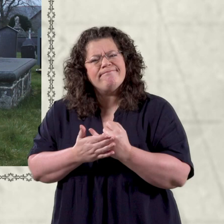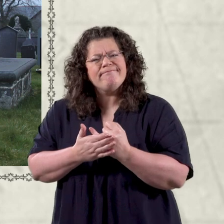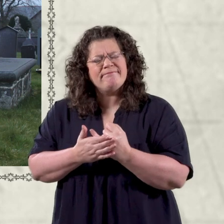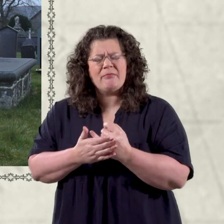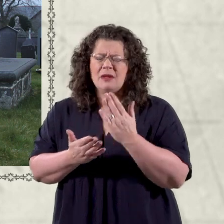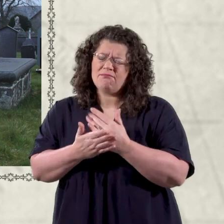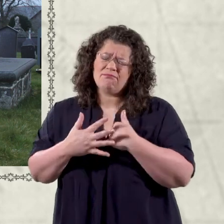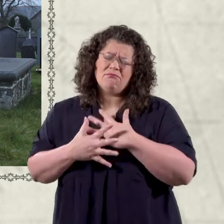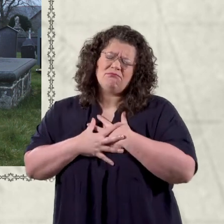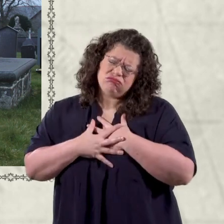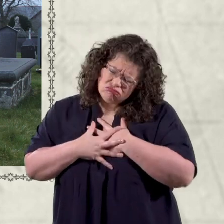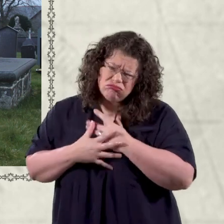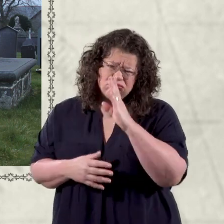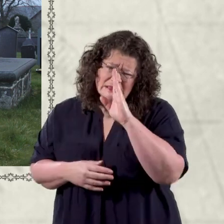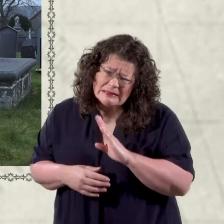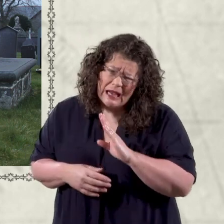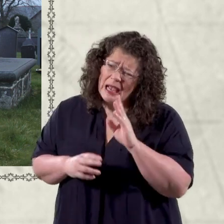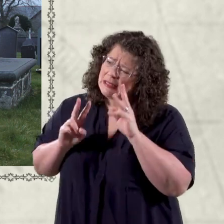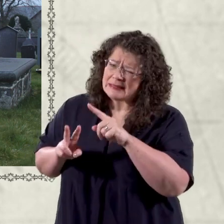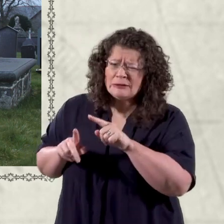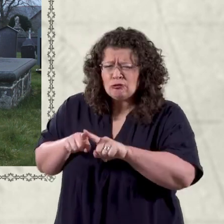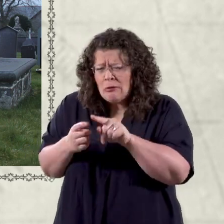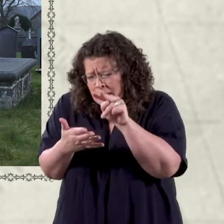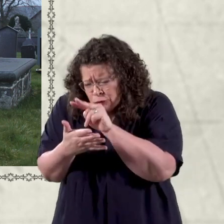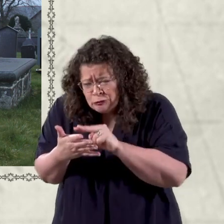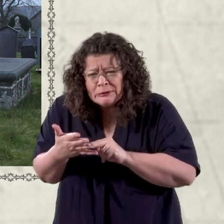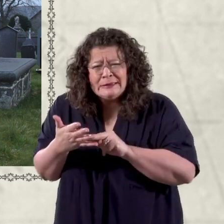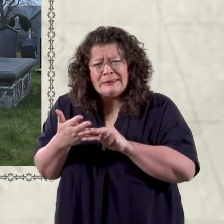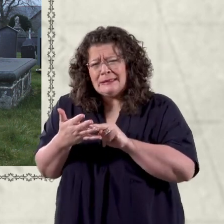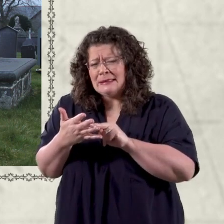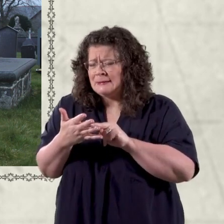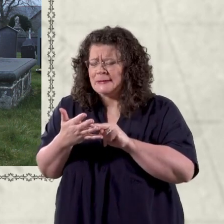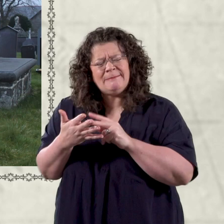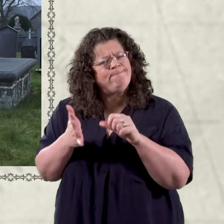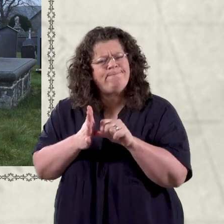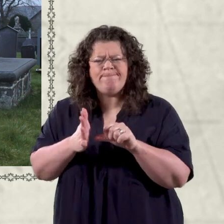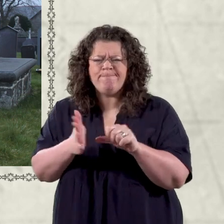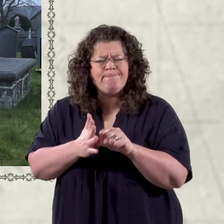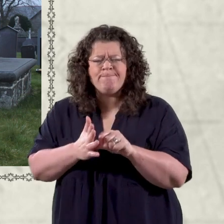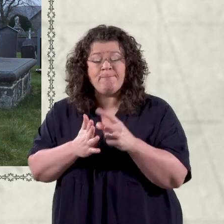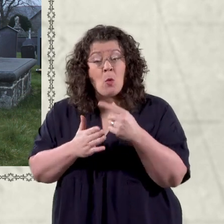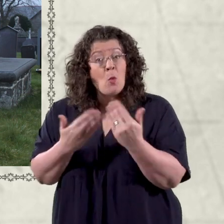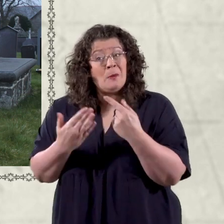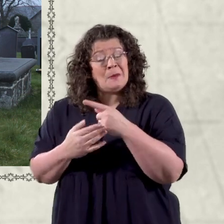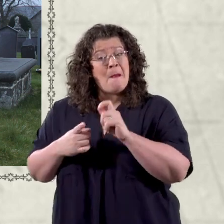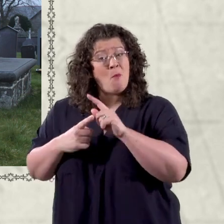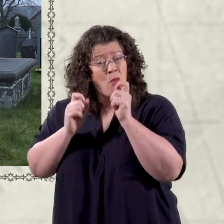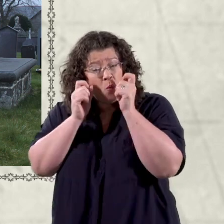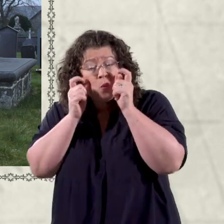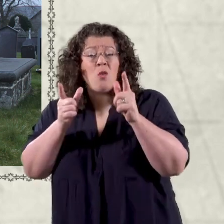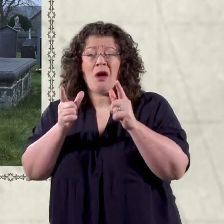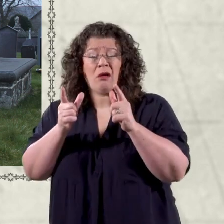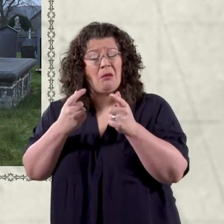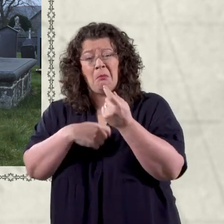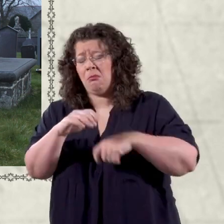and it made me very sad to see him trying to read and failing. And one day, Paulinus